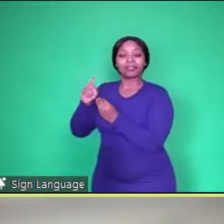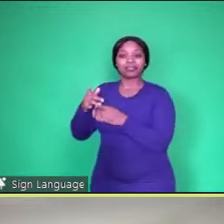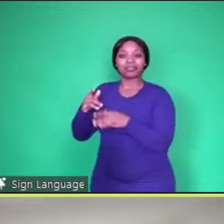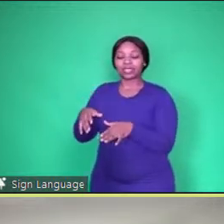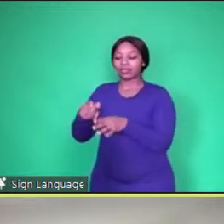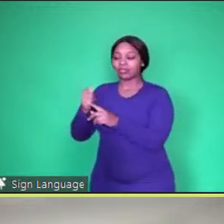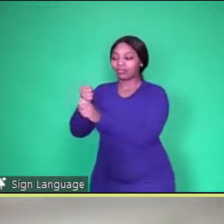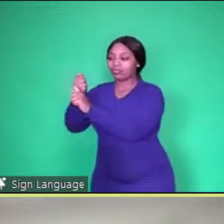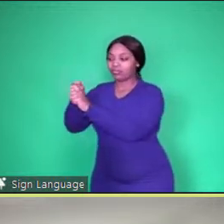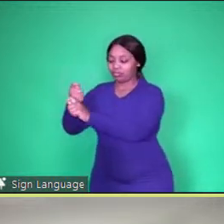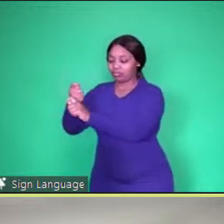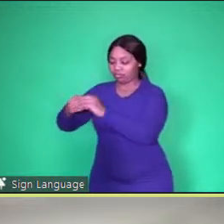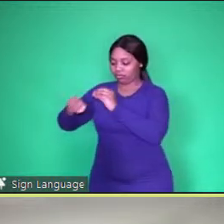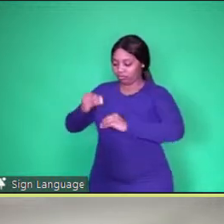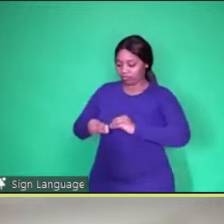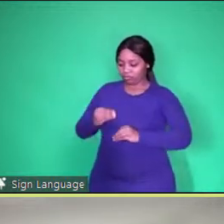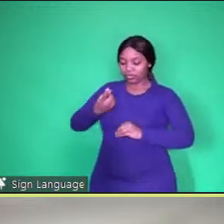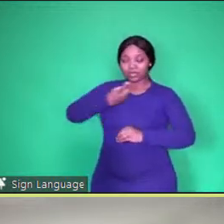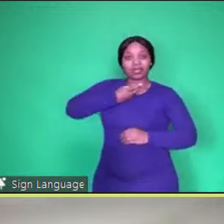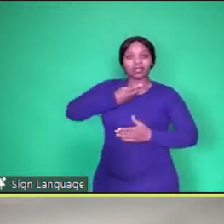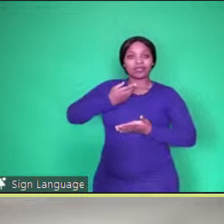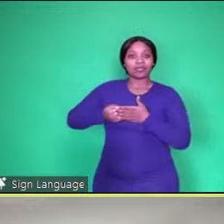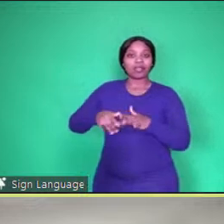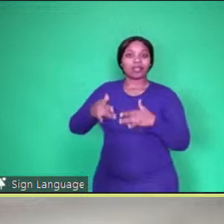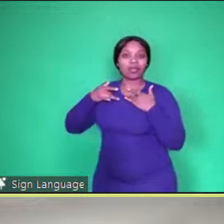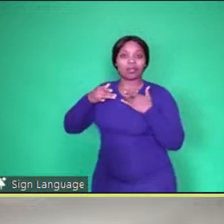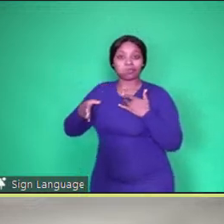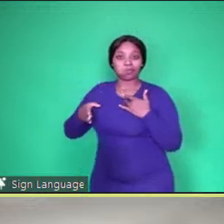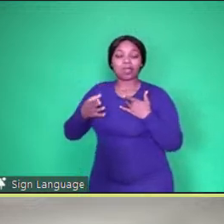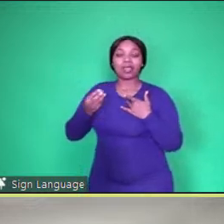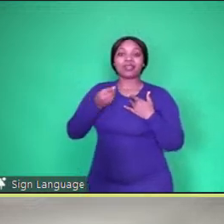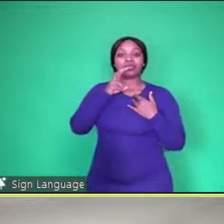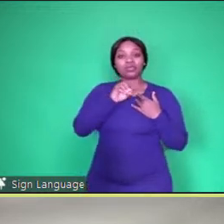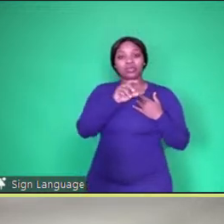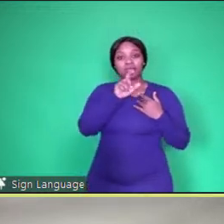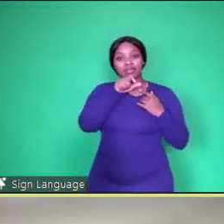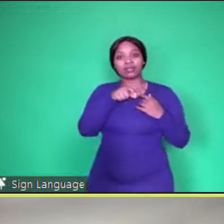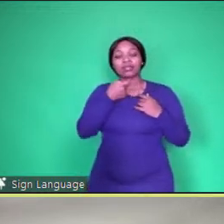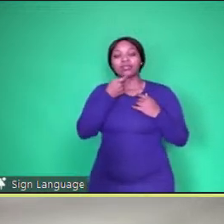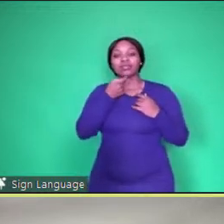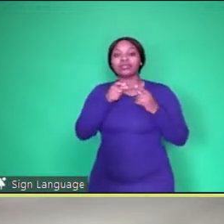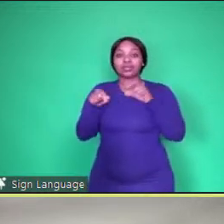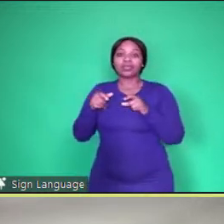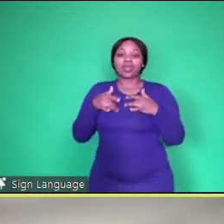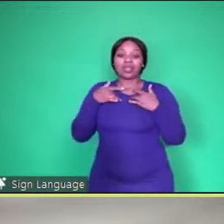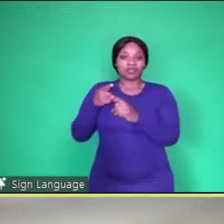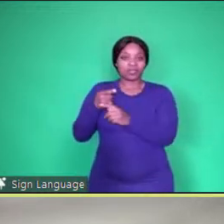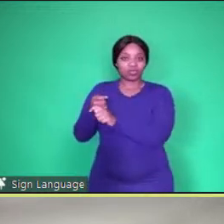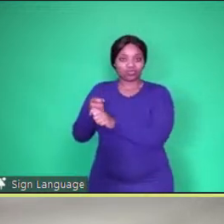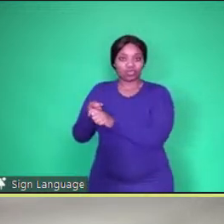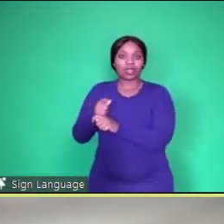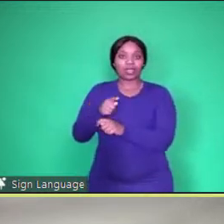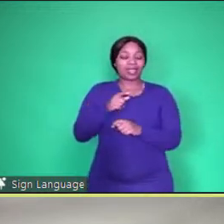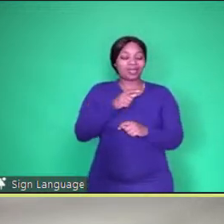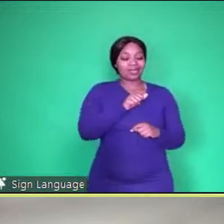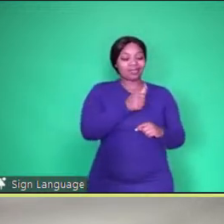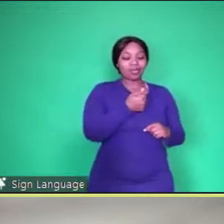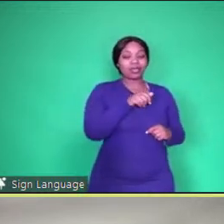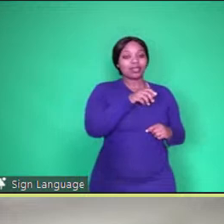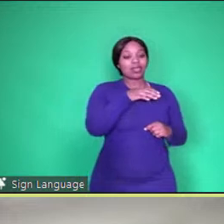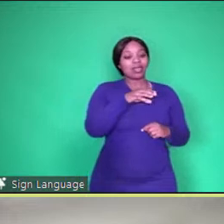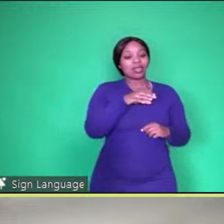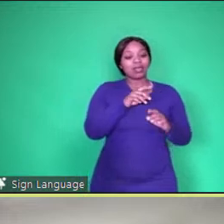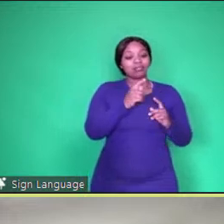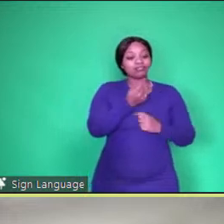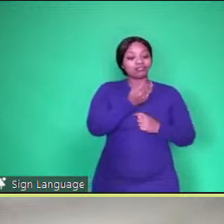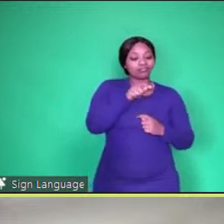under 20% of people who report living in a shack in all the waves. Whereas for the migrant cohort, it's very small in 2008